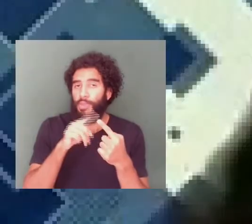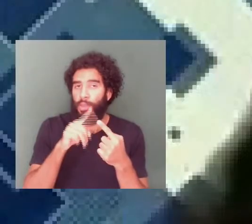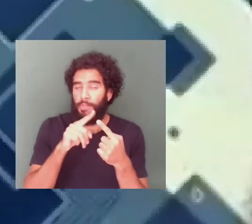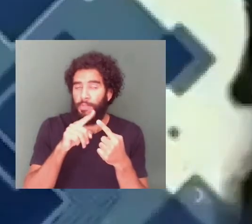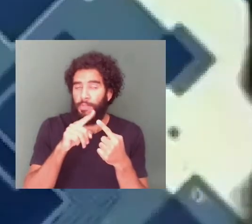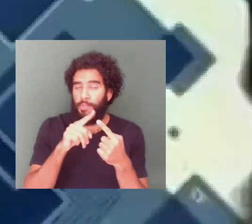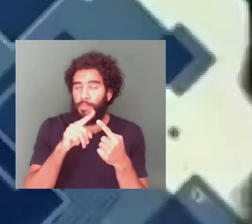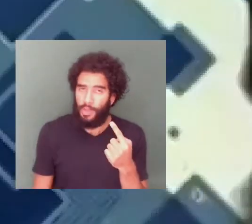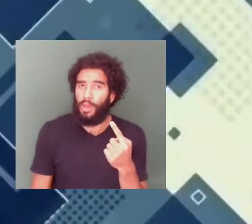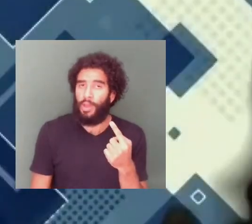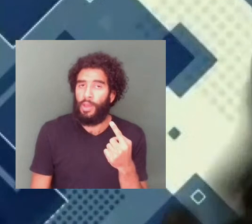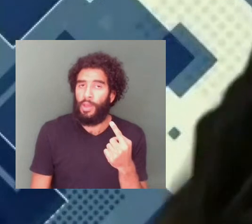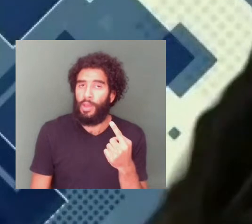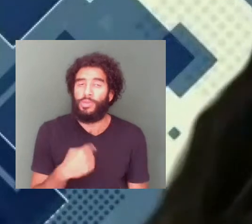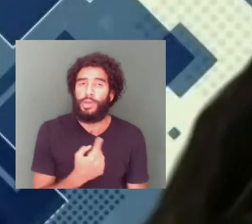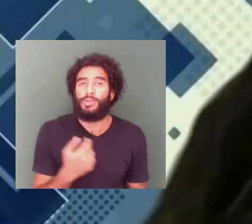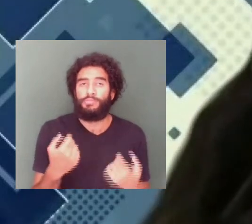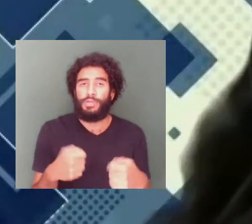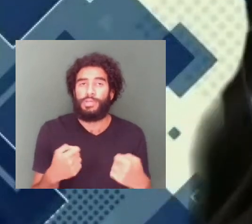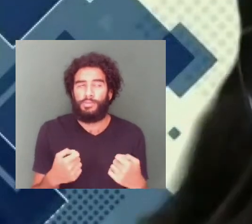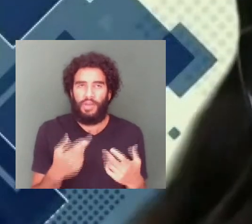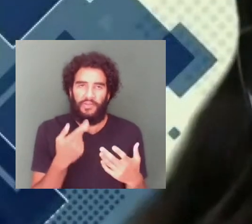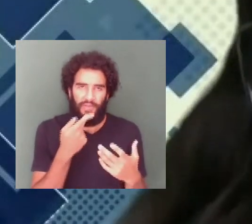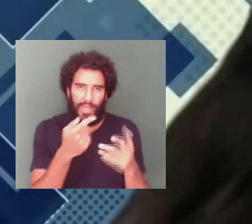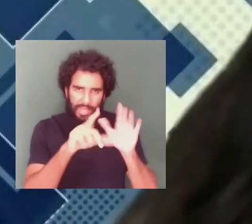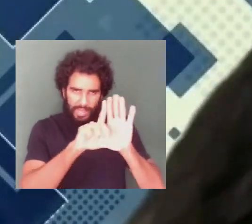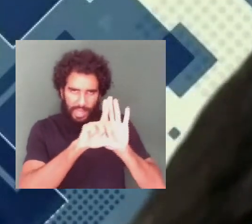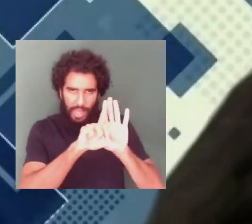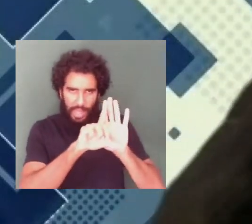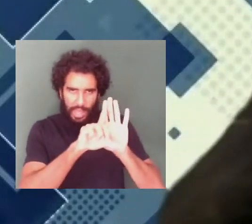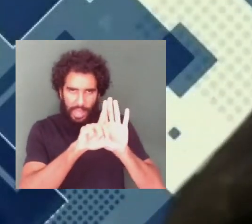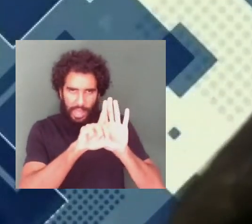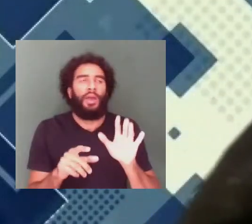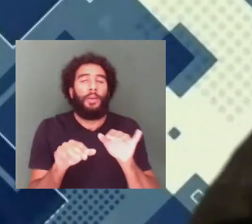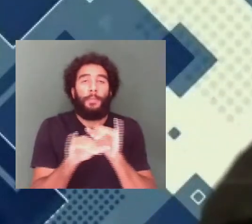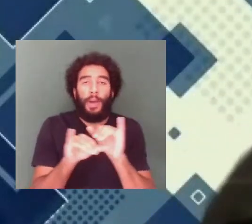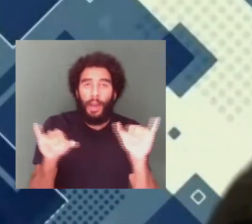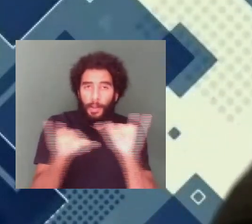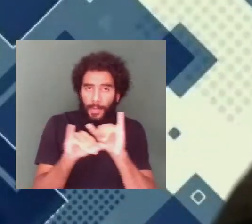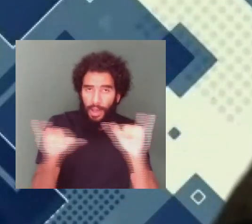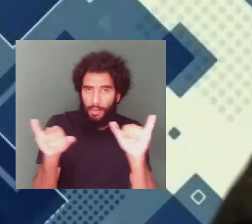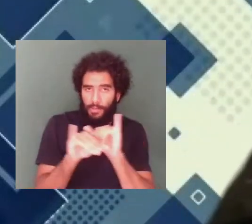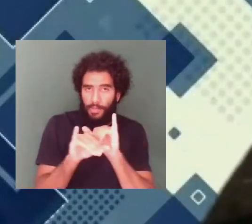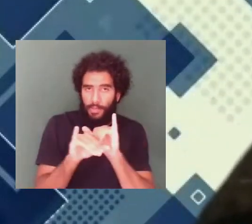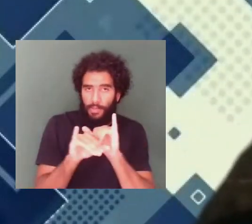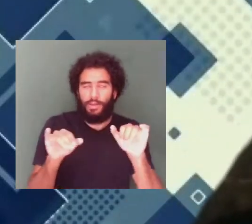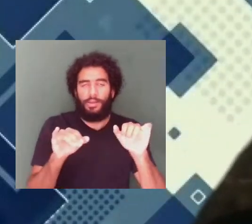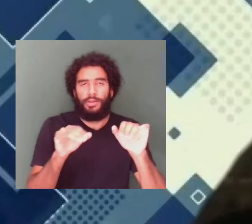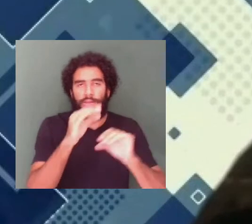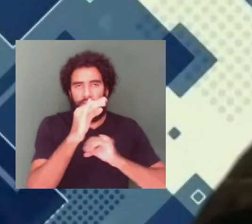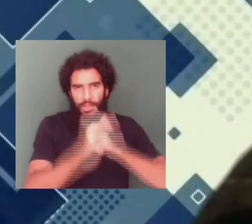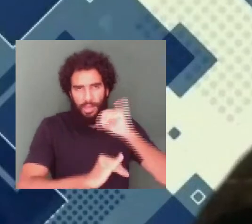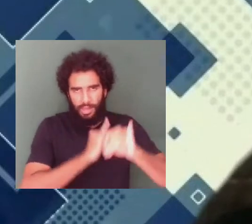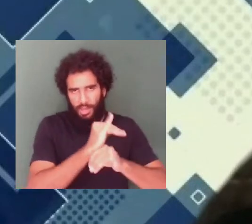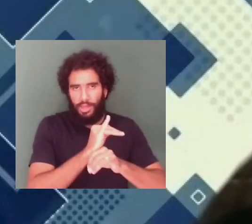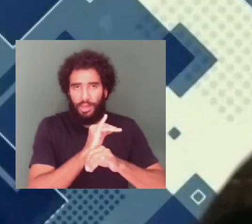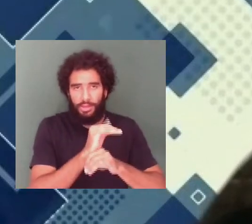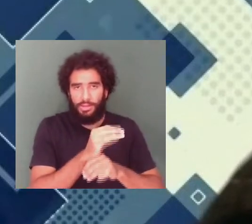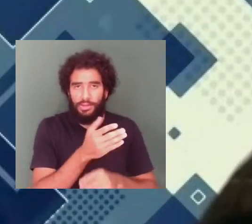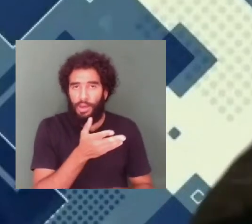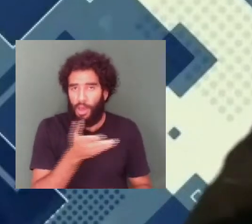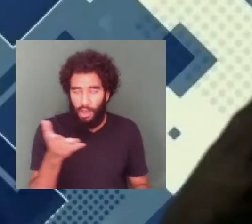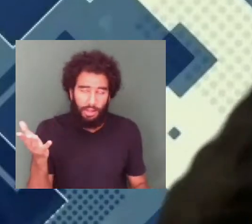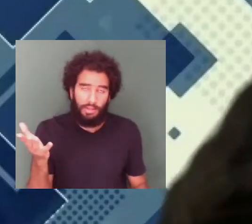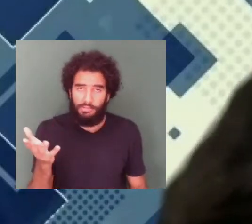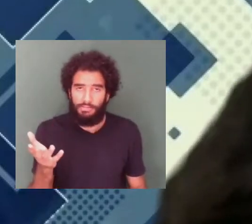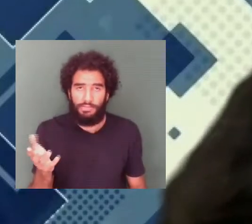Well, first of all, we need to be aware of the legal provisions.